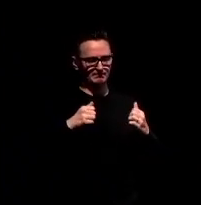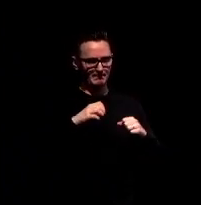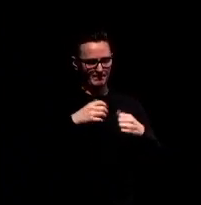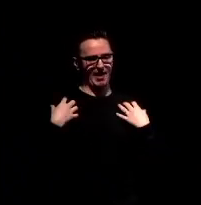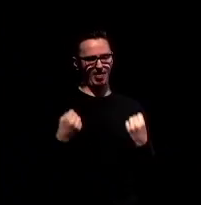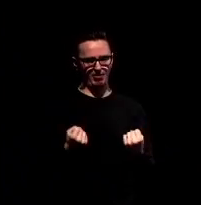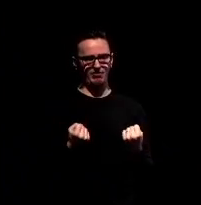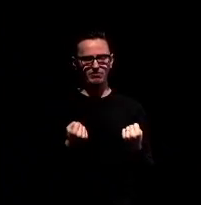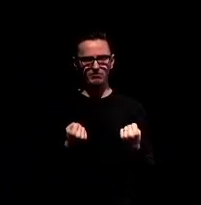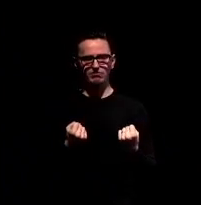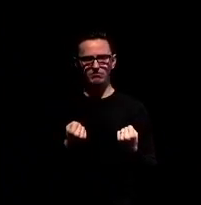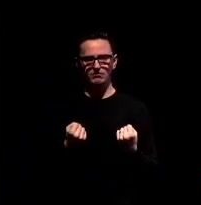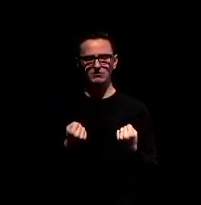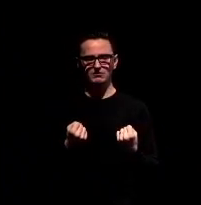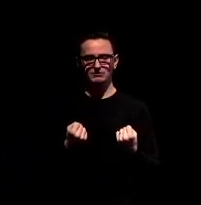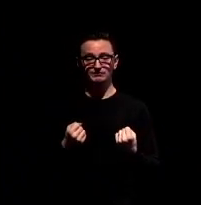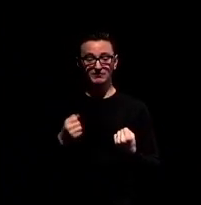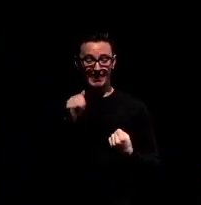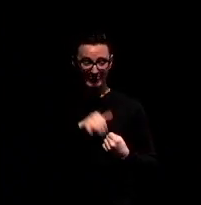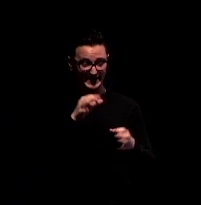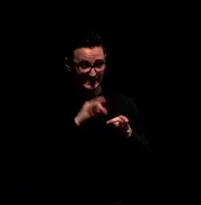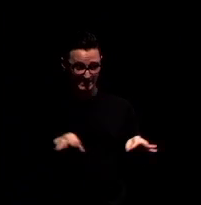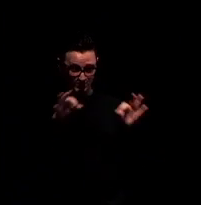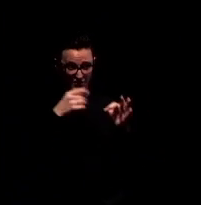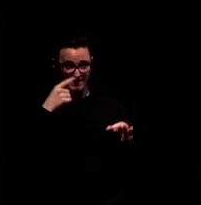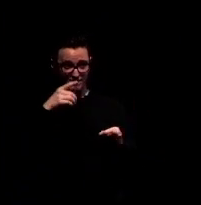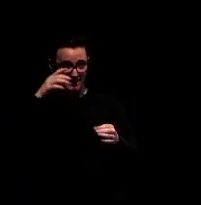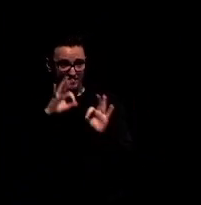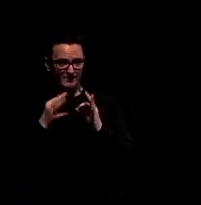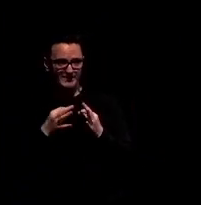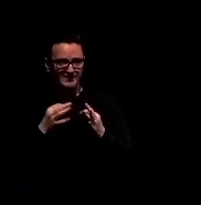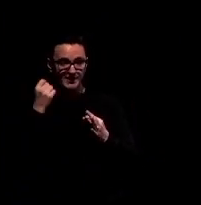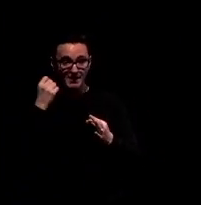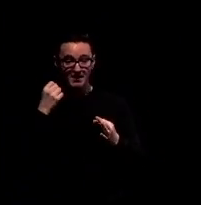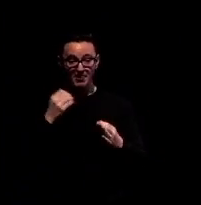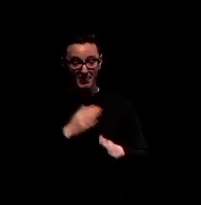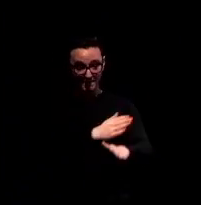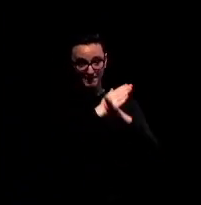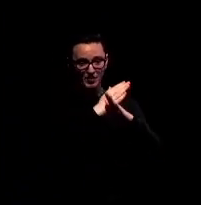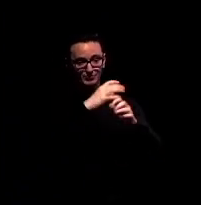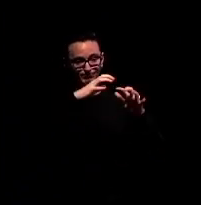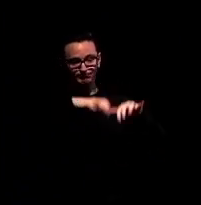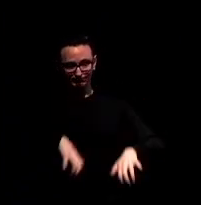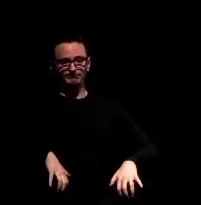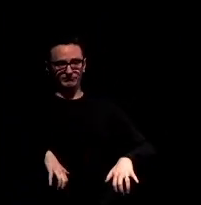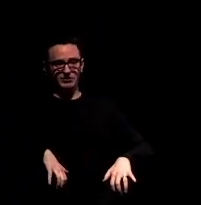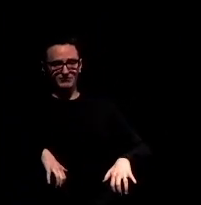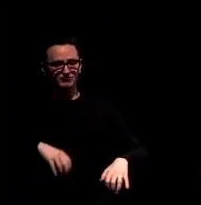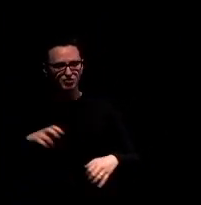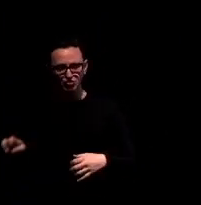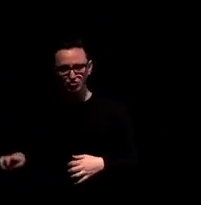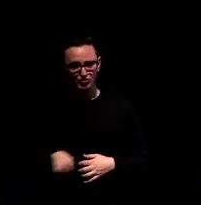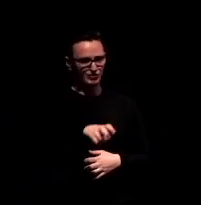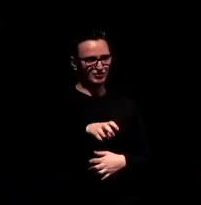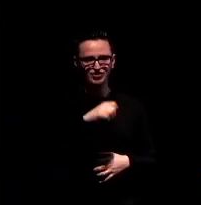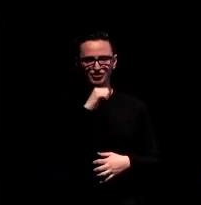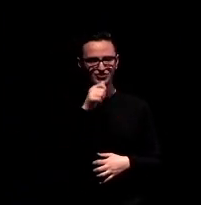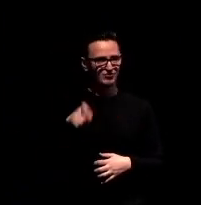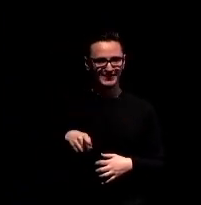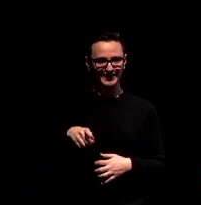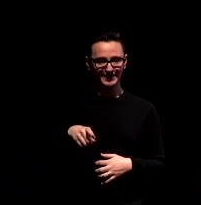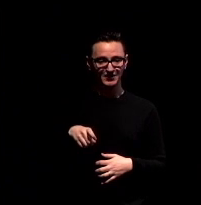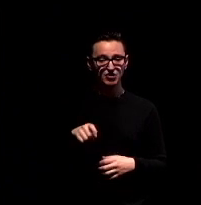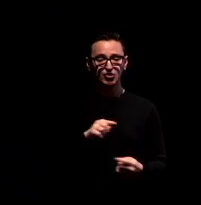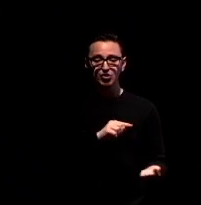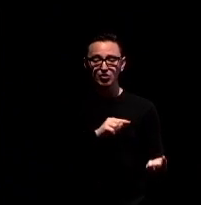records, which is important to families. But we get rid of the barriers to care. You don't have to worry about transportation. The therapist sees the child in their